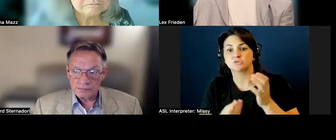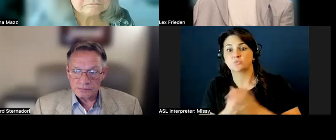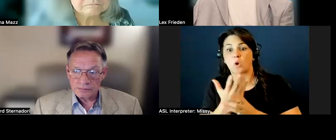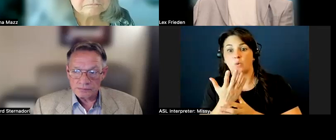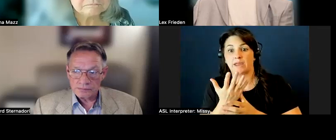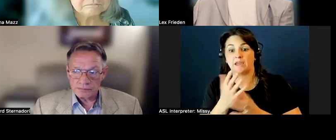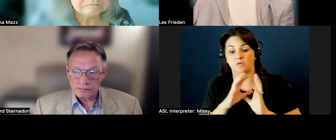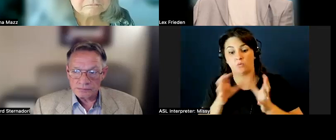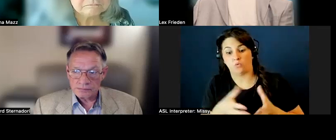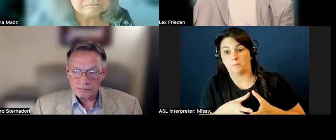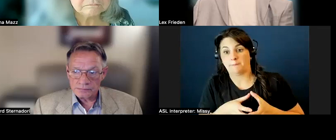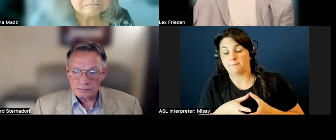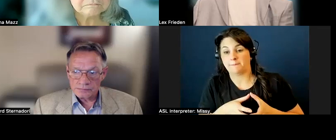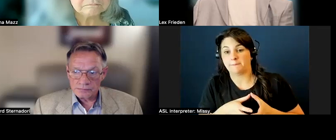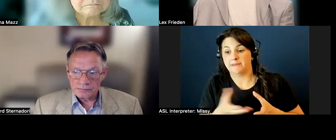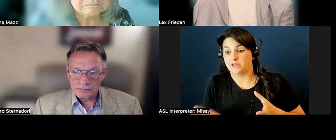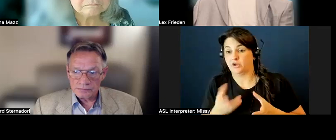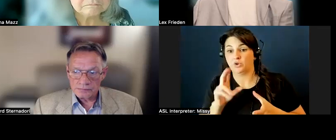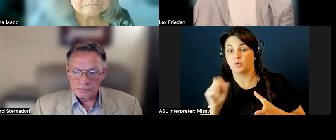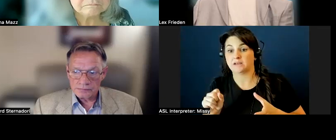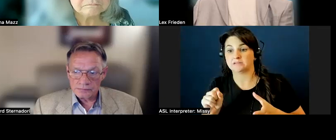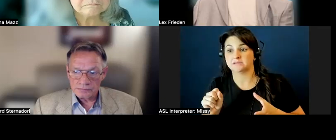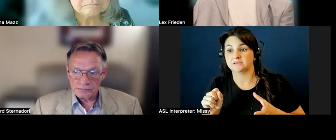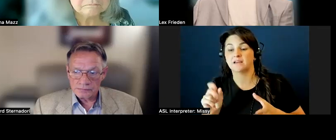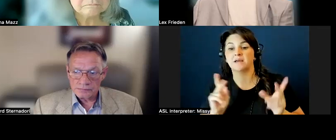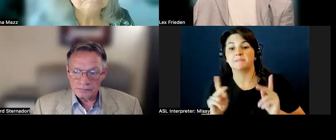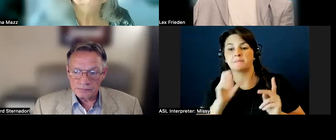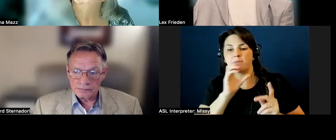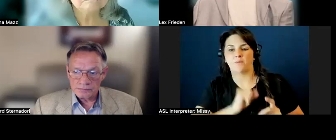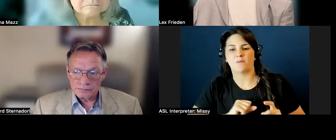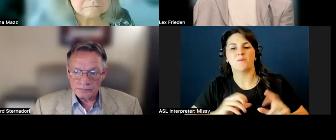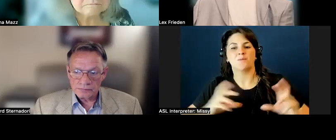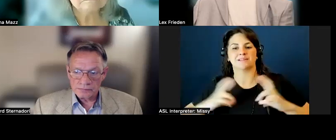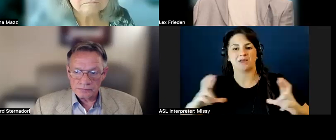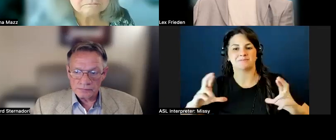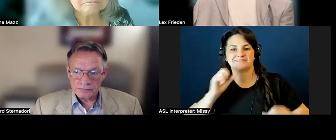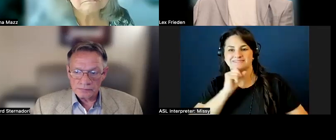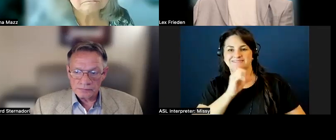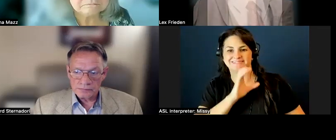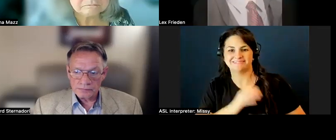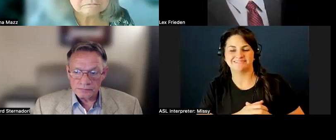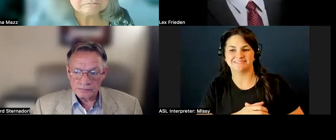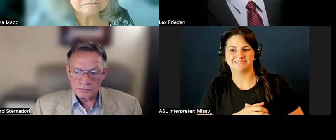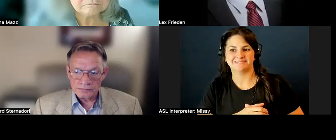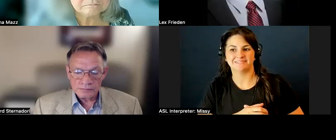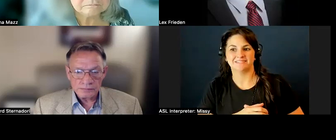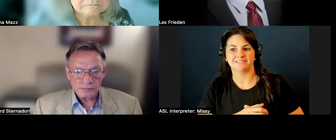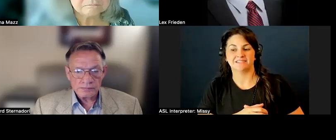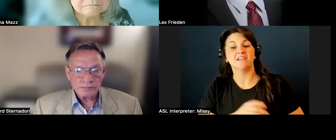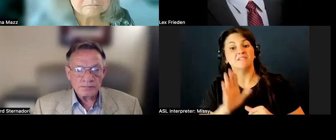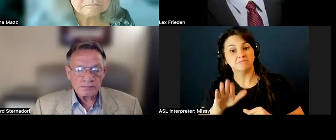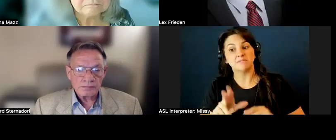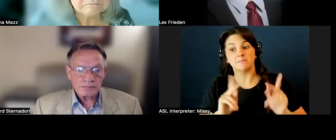the United States are people of retirement age. Aging. As people get older,